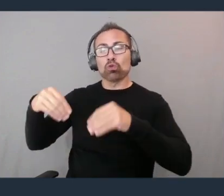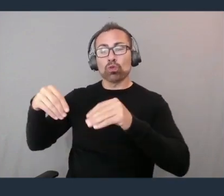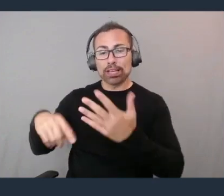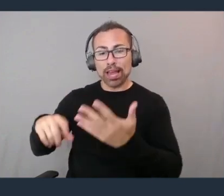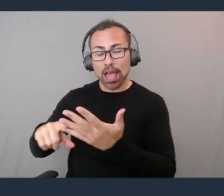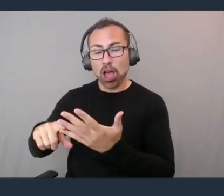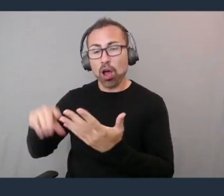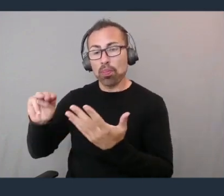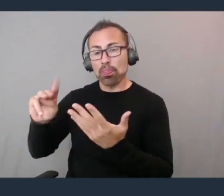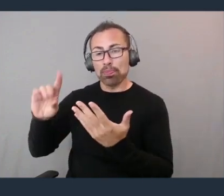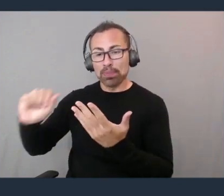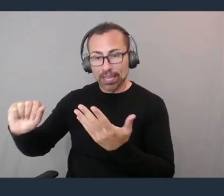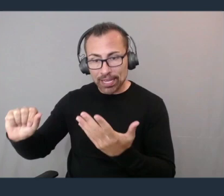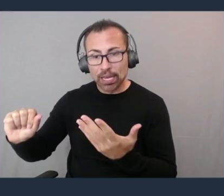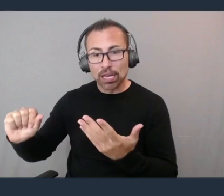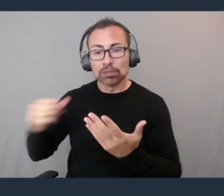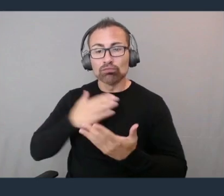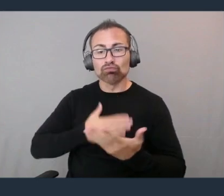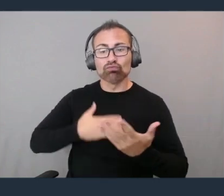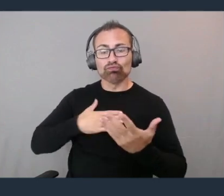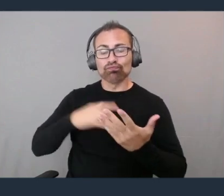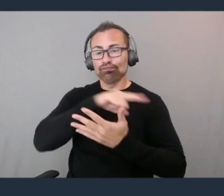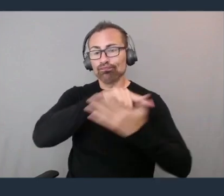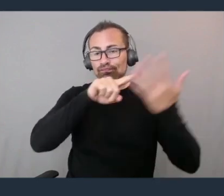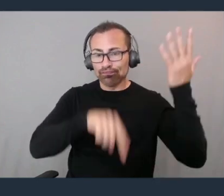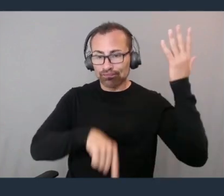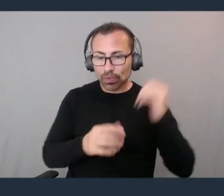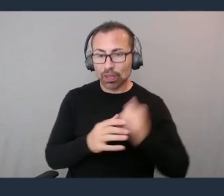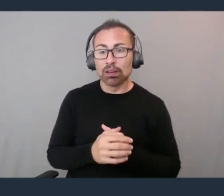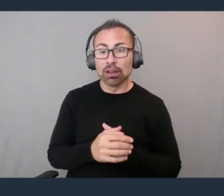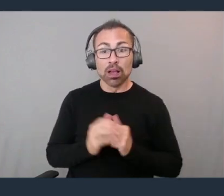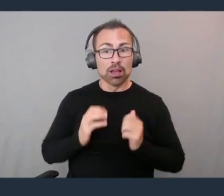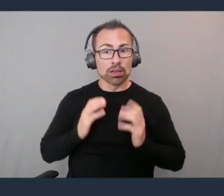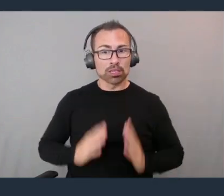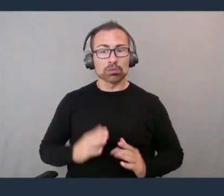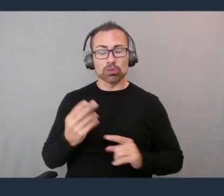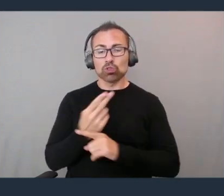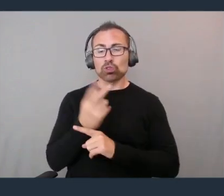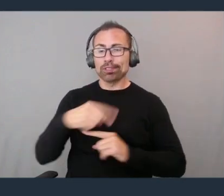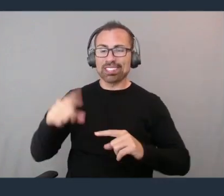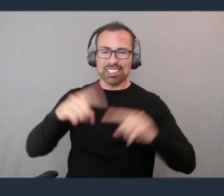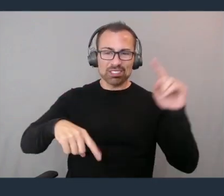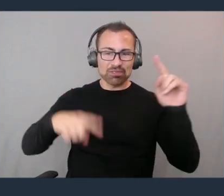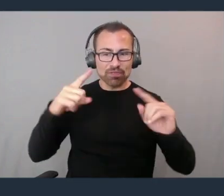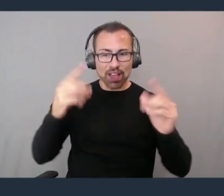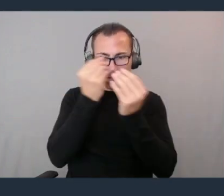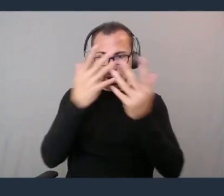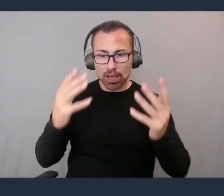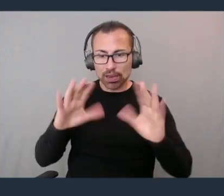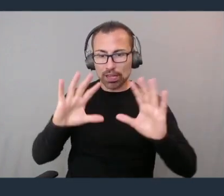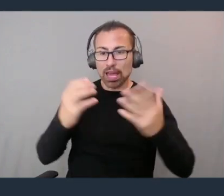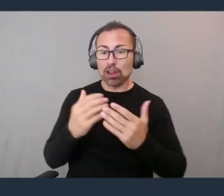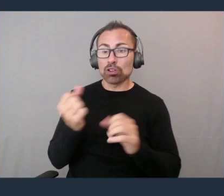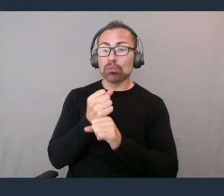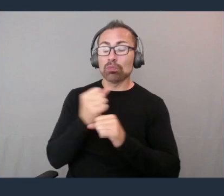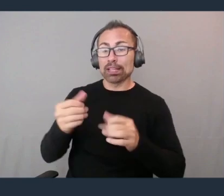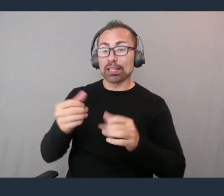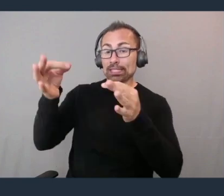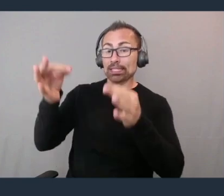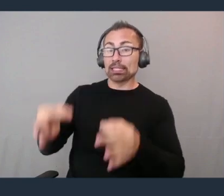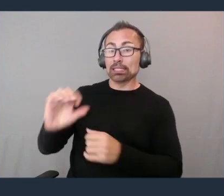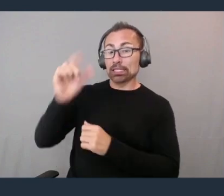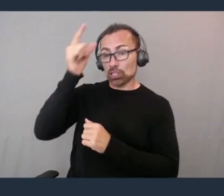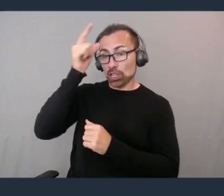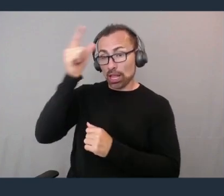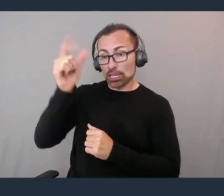customers across these industries are using this vast amount of data to create decision logics or training models to improve patient